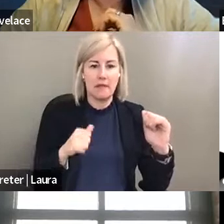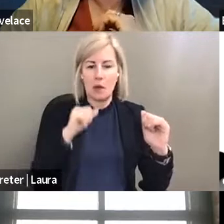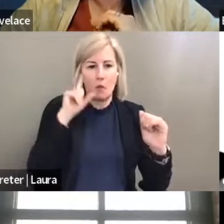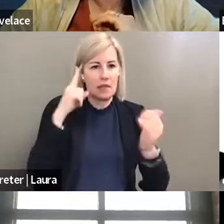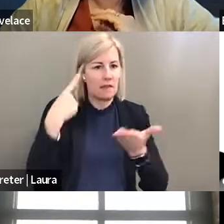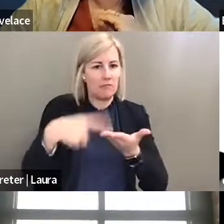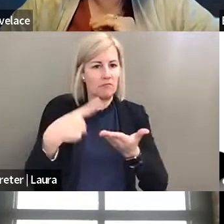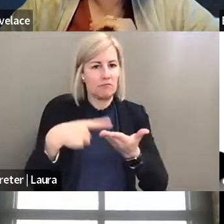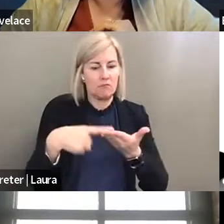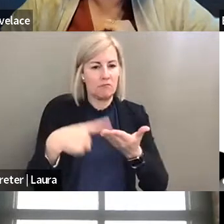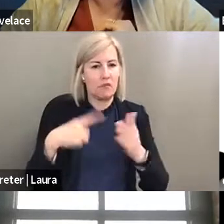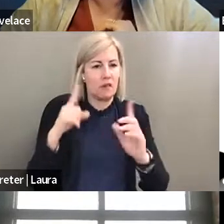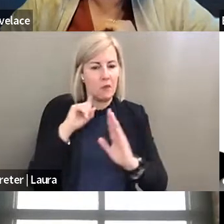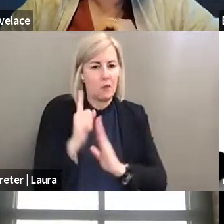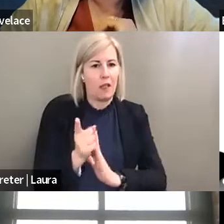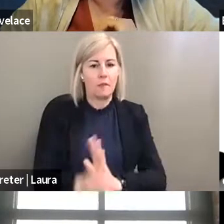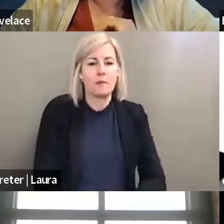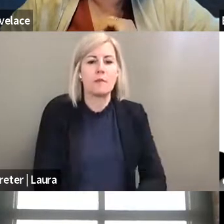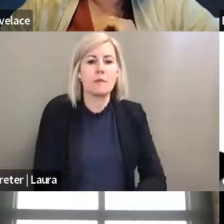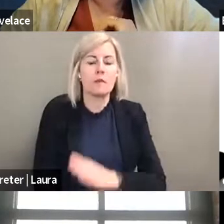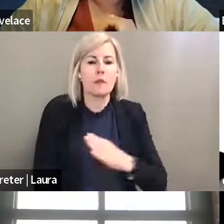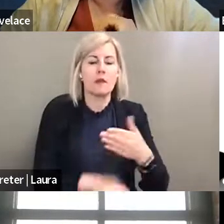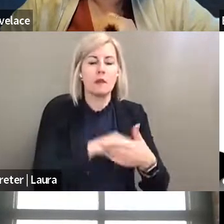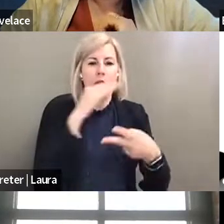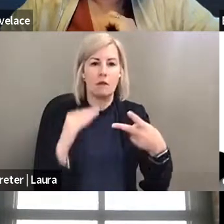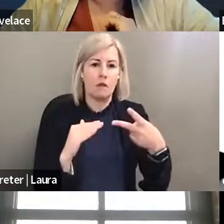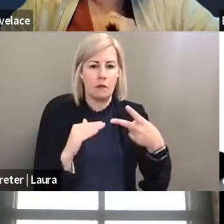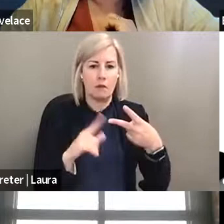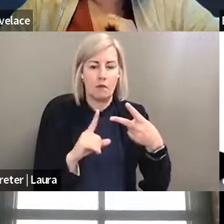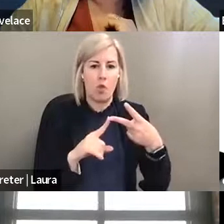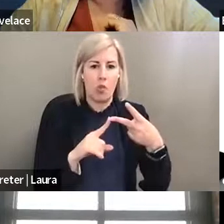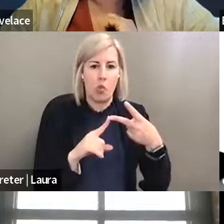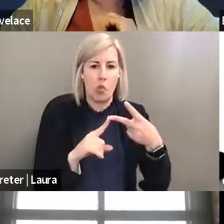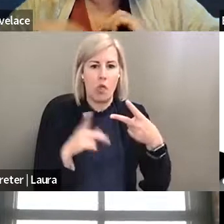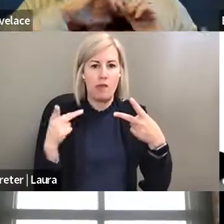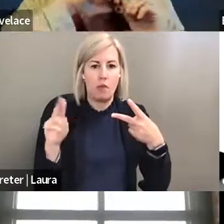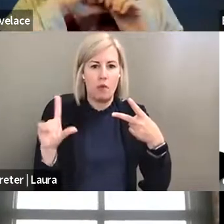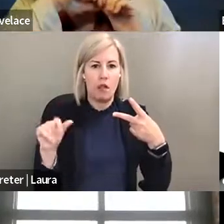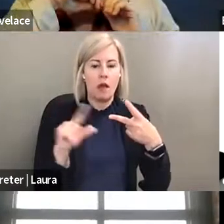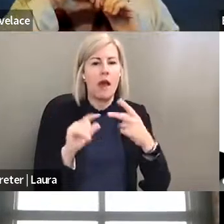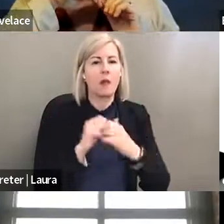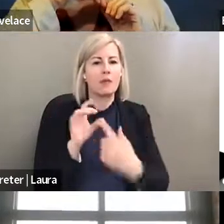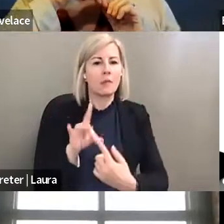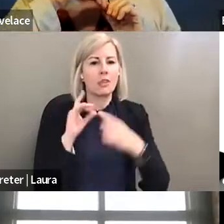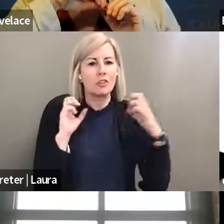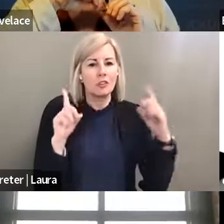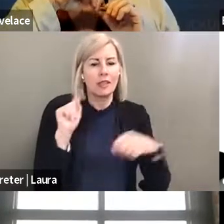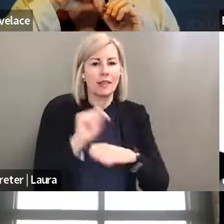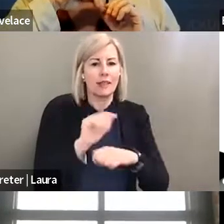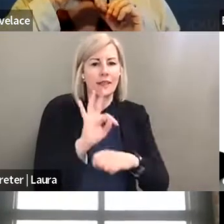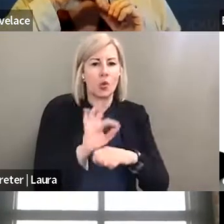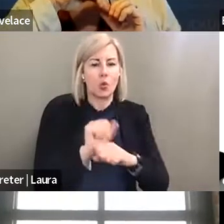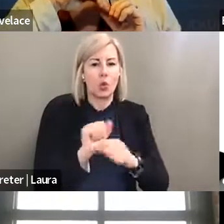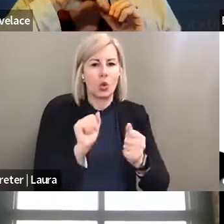for a while. Okay, and then the other one is from Paula Conley. How will the Special Education Task Force work